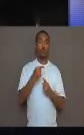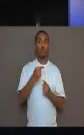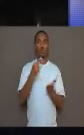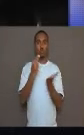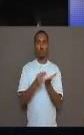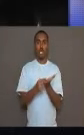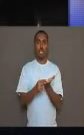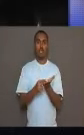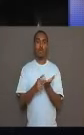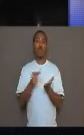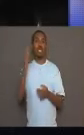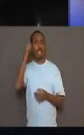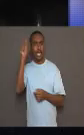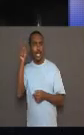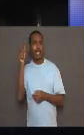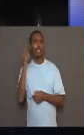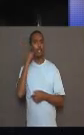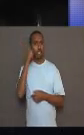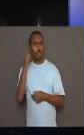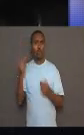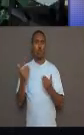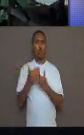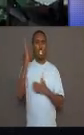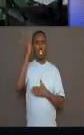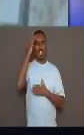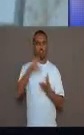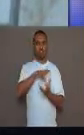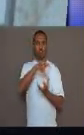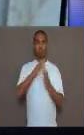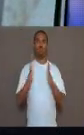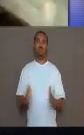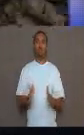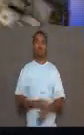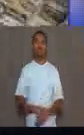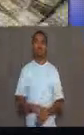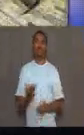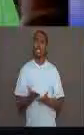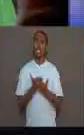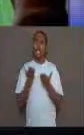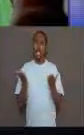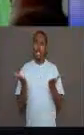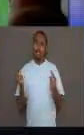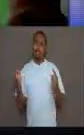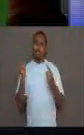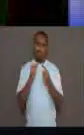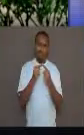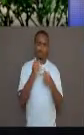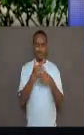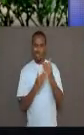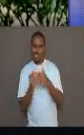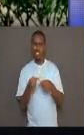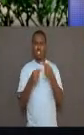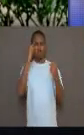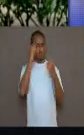Uganda, where he is to spy on a known terrorist. Things don't go according